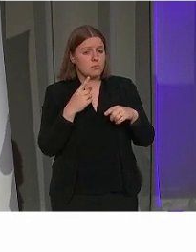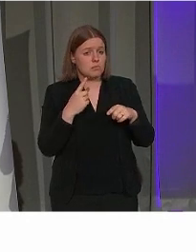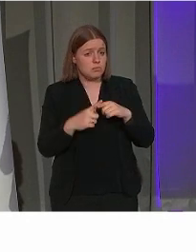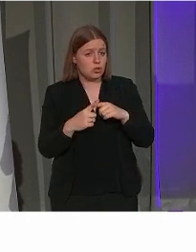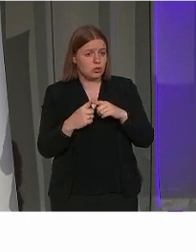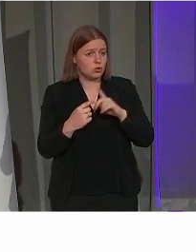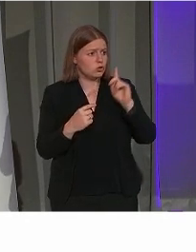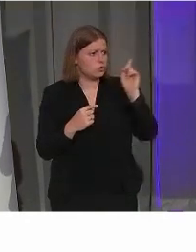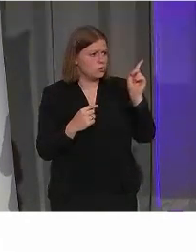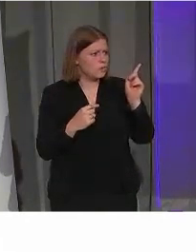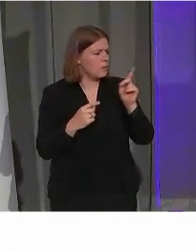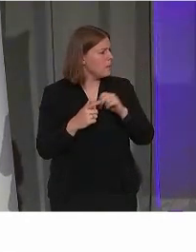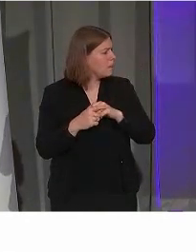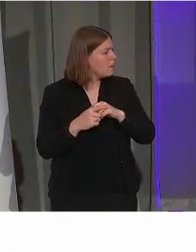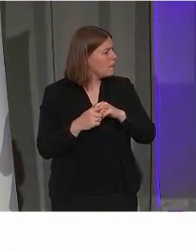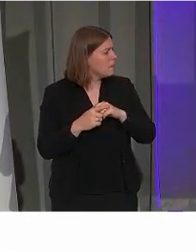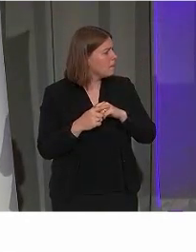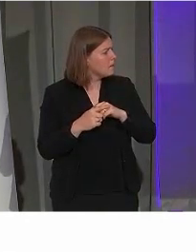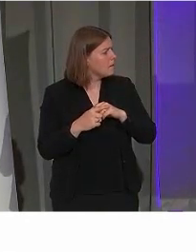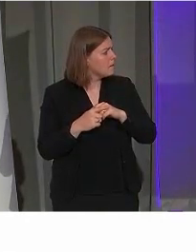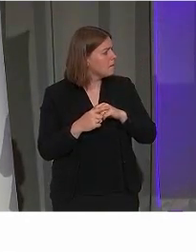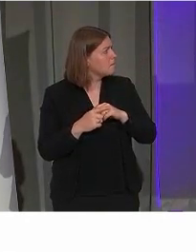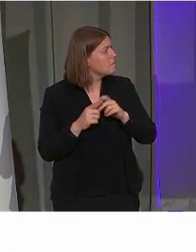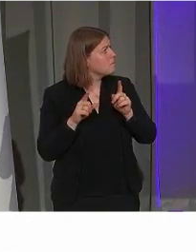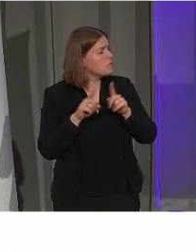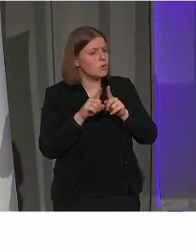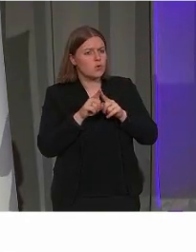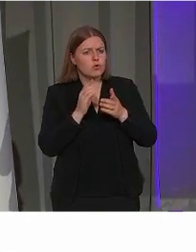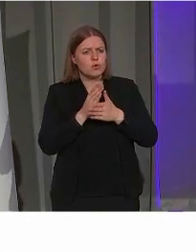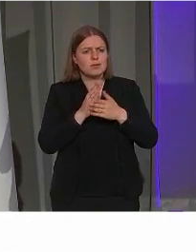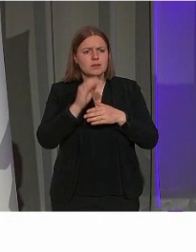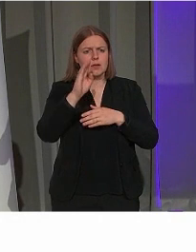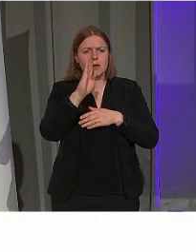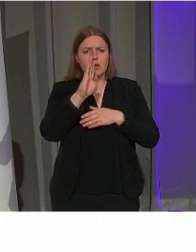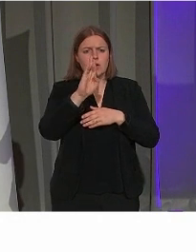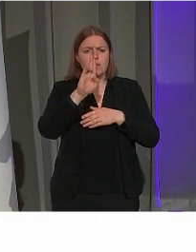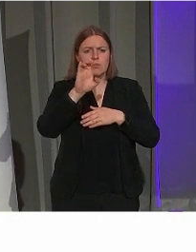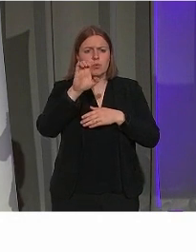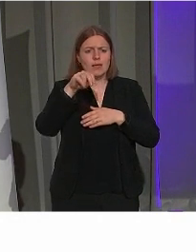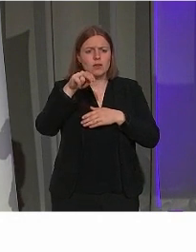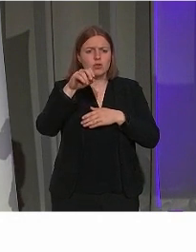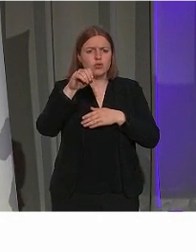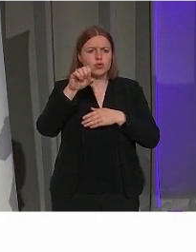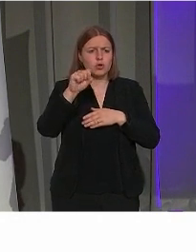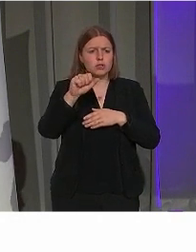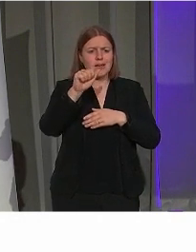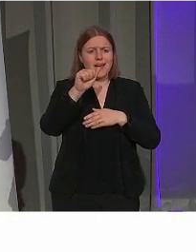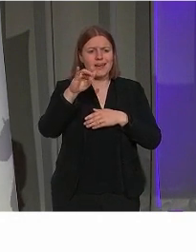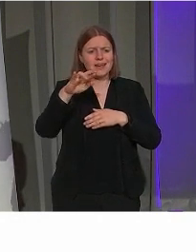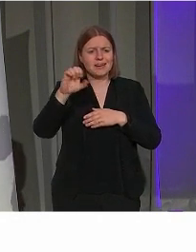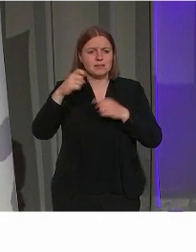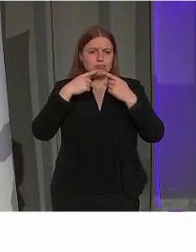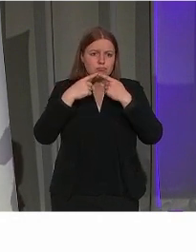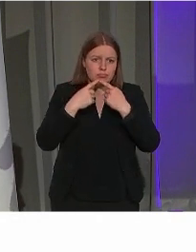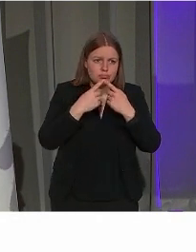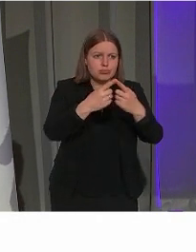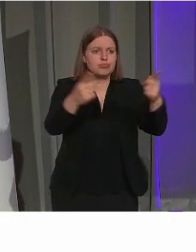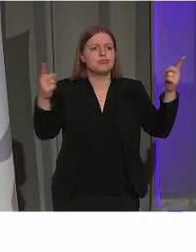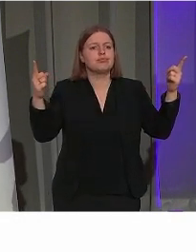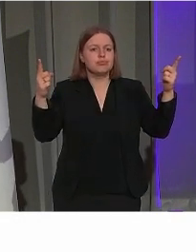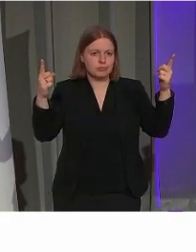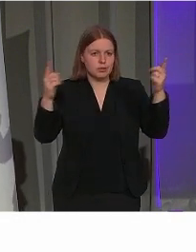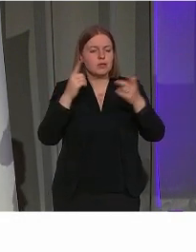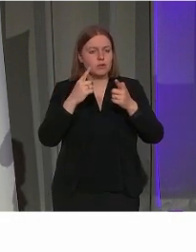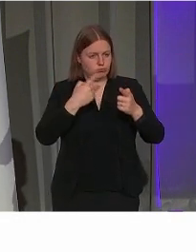ICOMOS issued the Buenos Aires Declaration in 2018 to mark the 70th anniversary of the Universal Declaration of